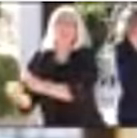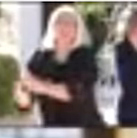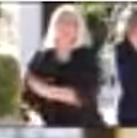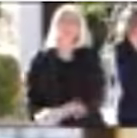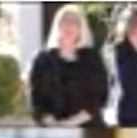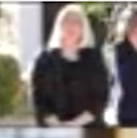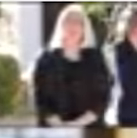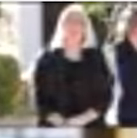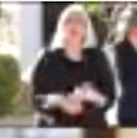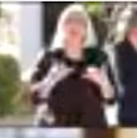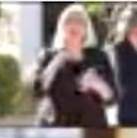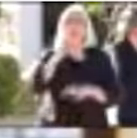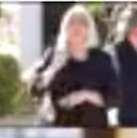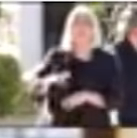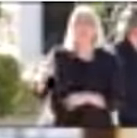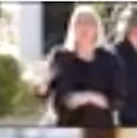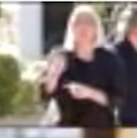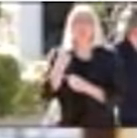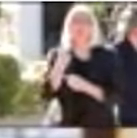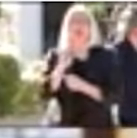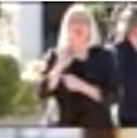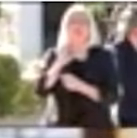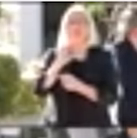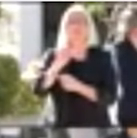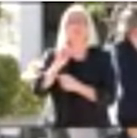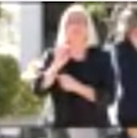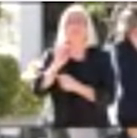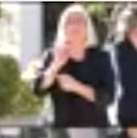of Medicine at Valley Medical Center.